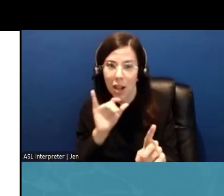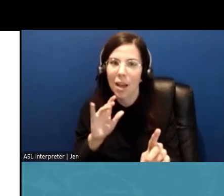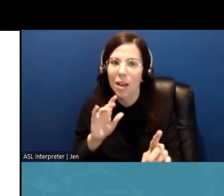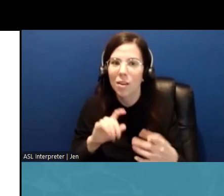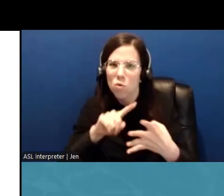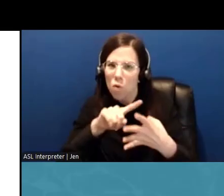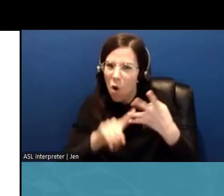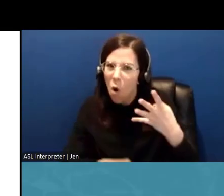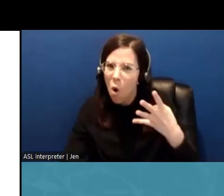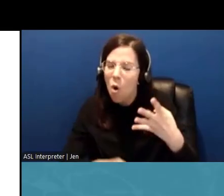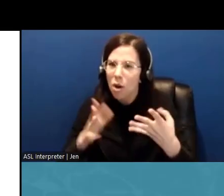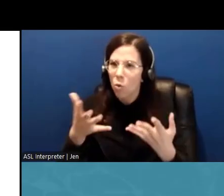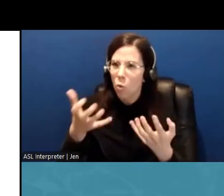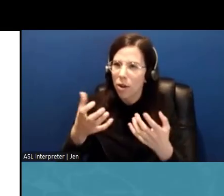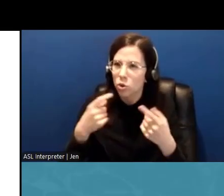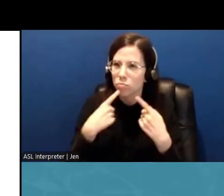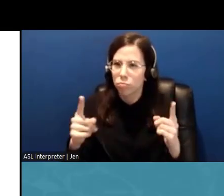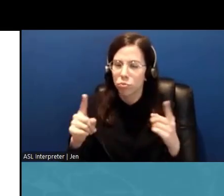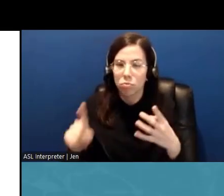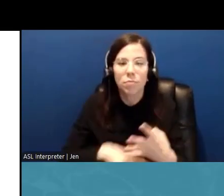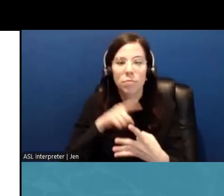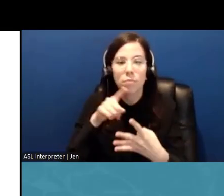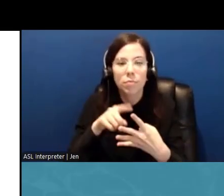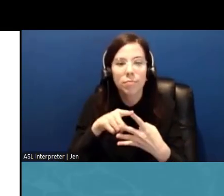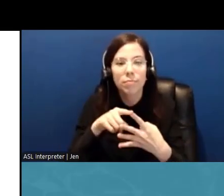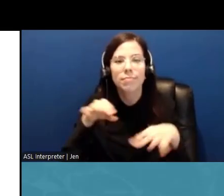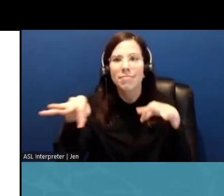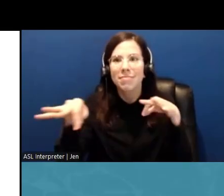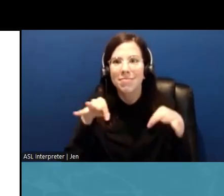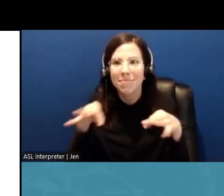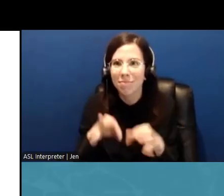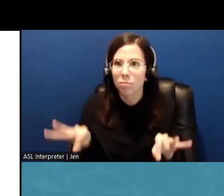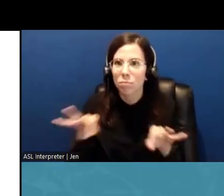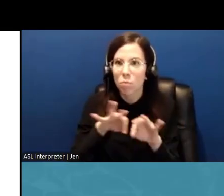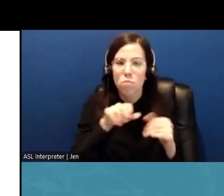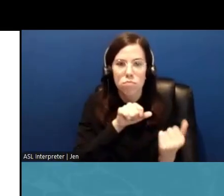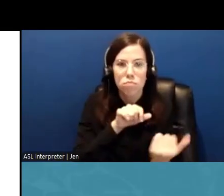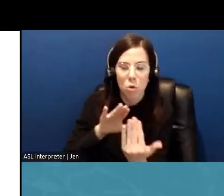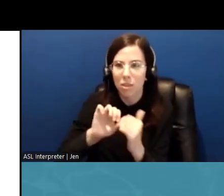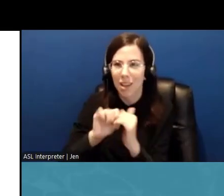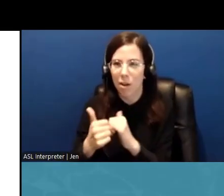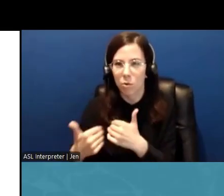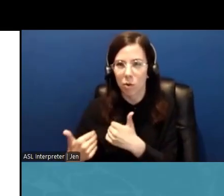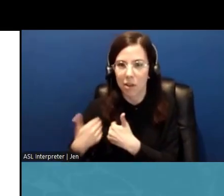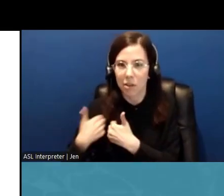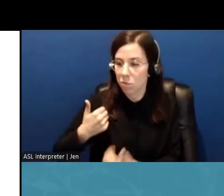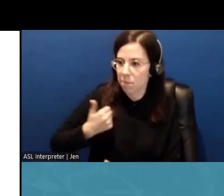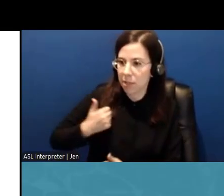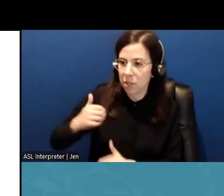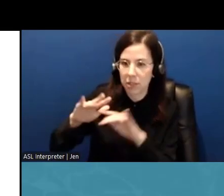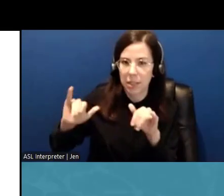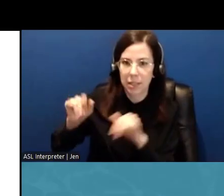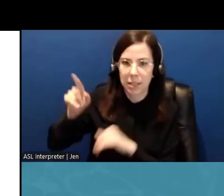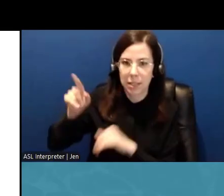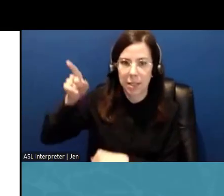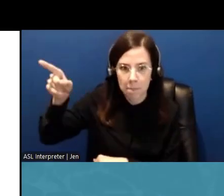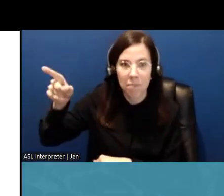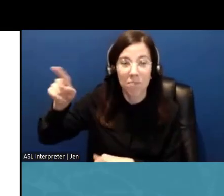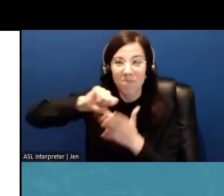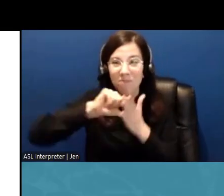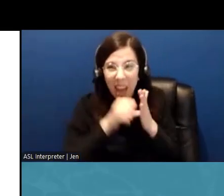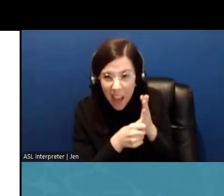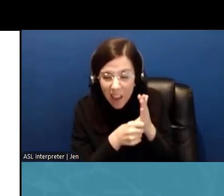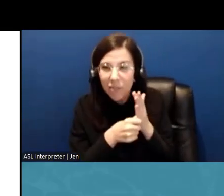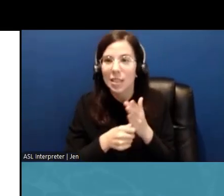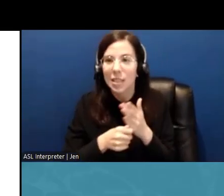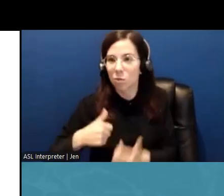these 4 things. One, we're going to articulate key avenues of accountability in military systems with an emphasis on the